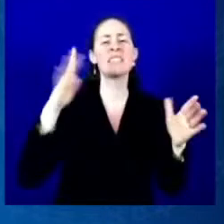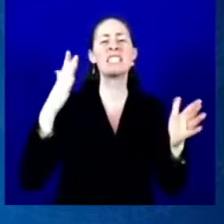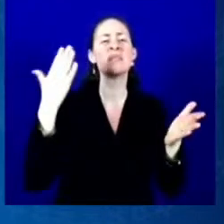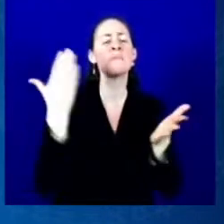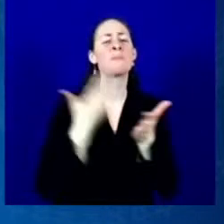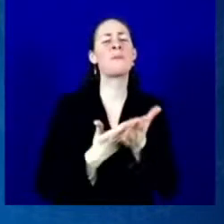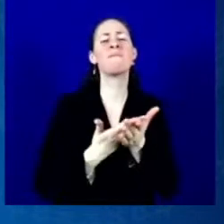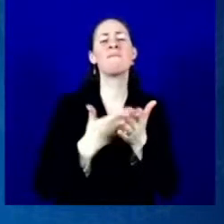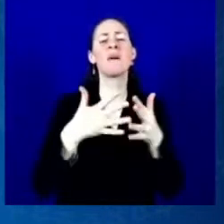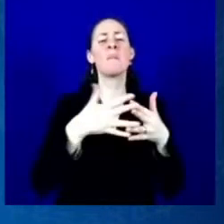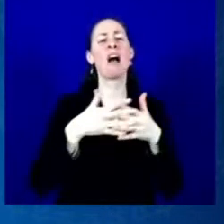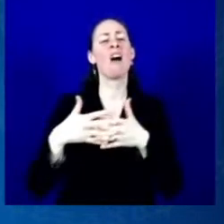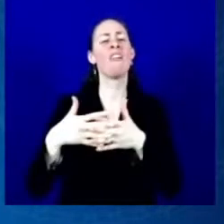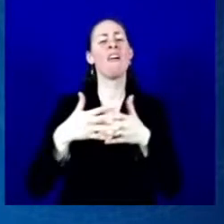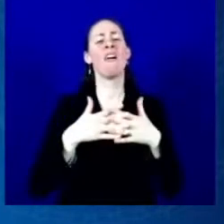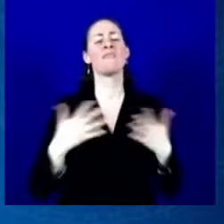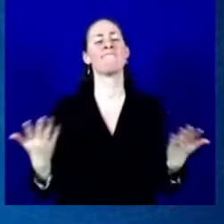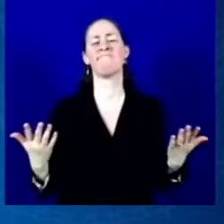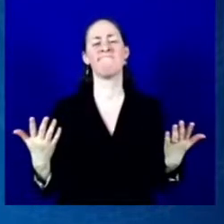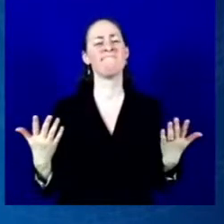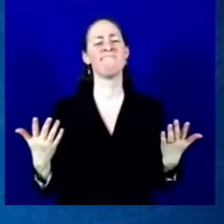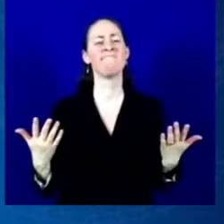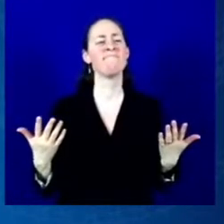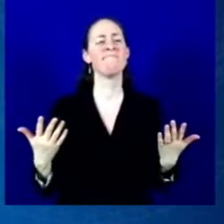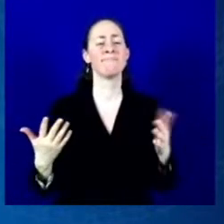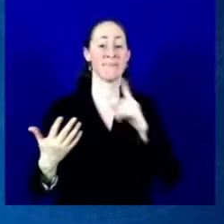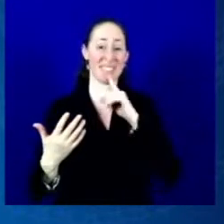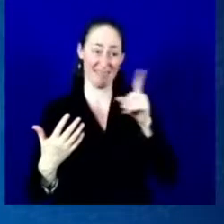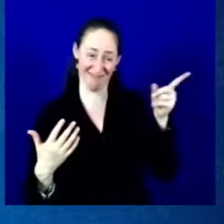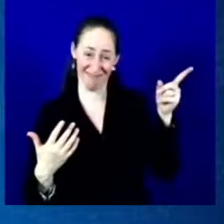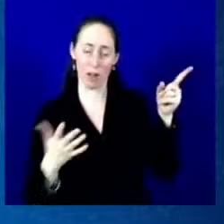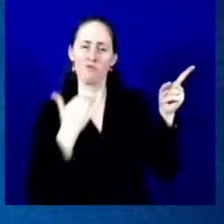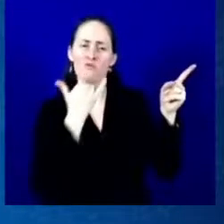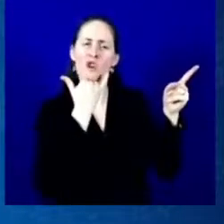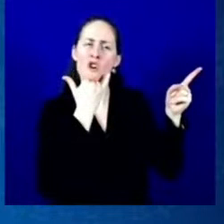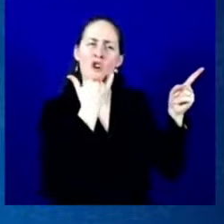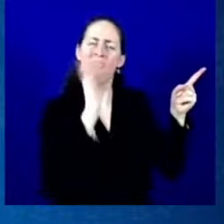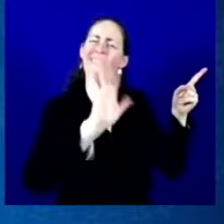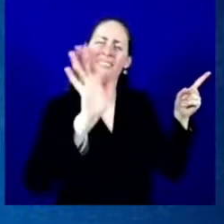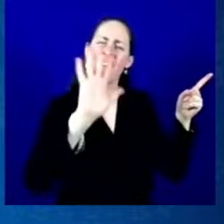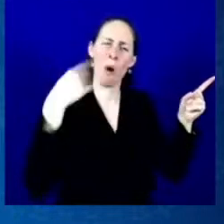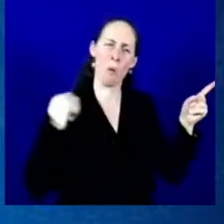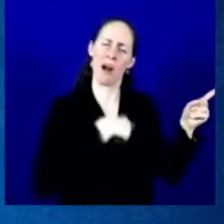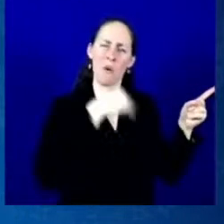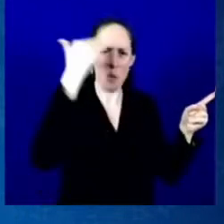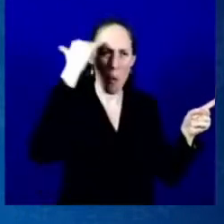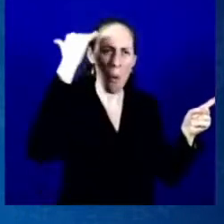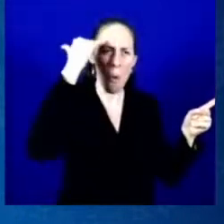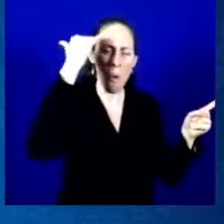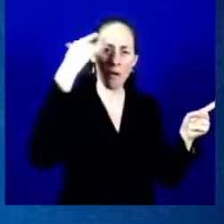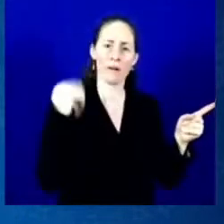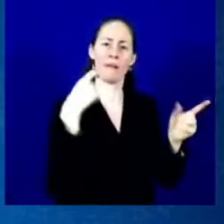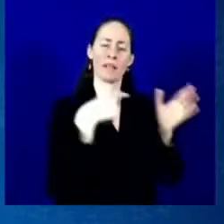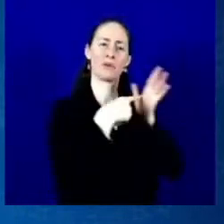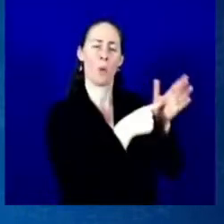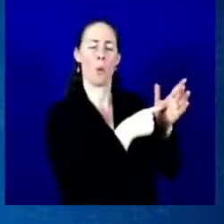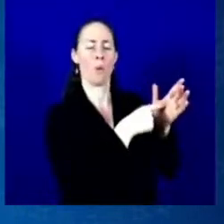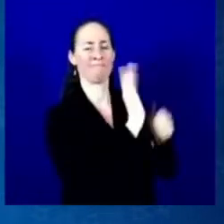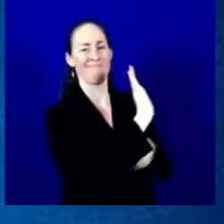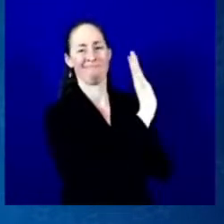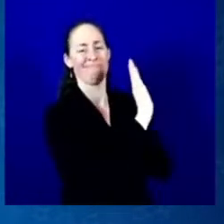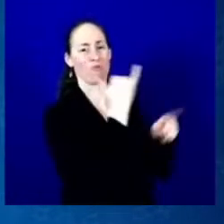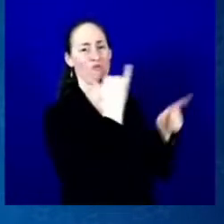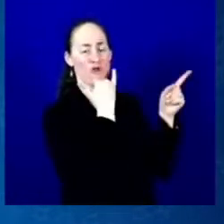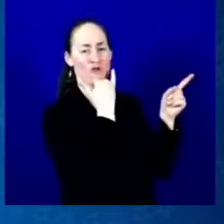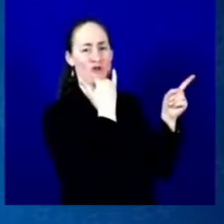they're wrong. You know it, I know it. But we have to prove them wrong. We have to prove democracy still works, that our government still